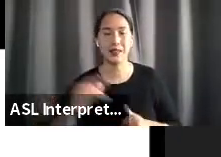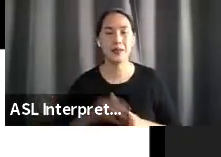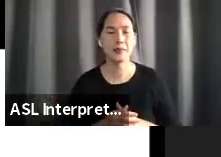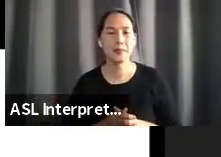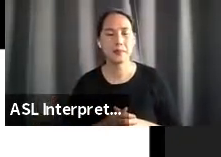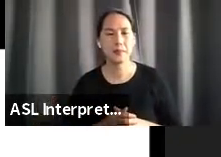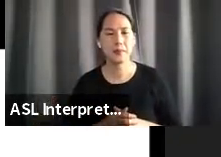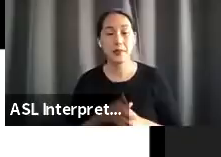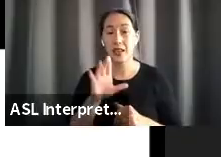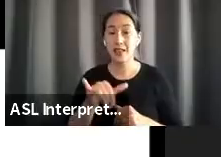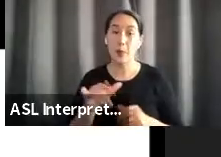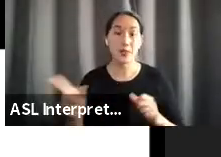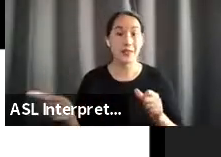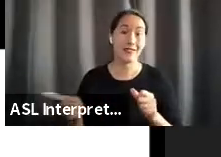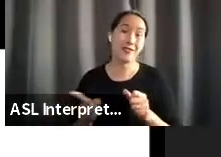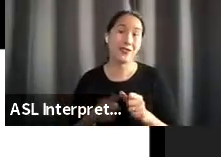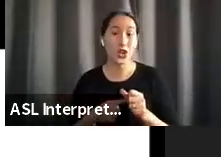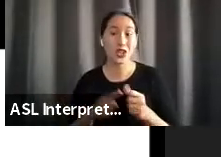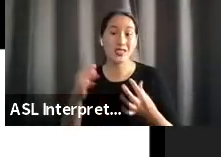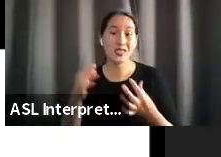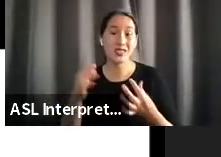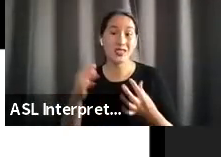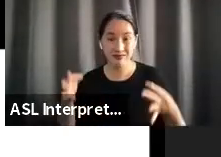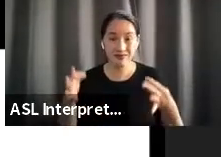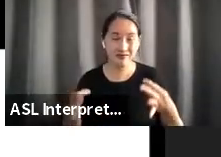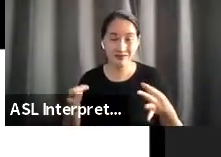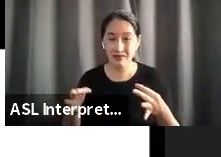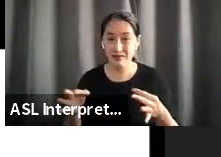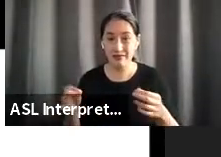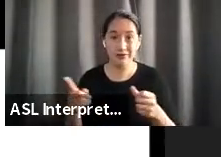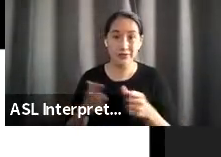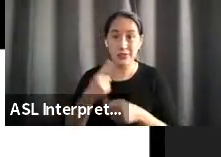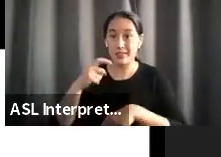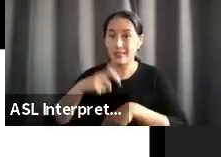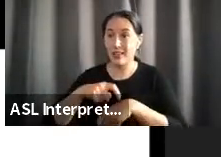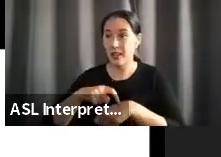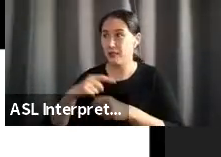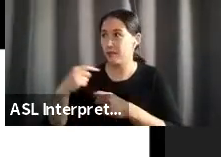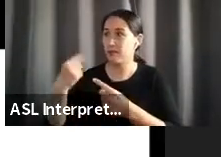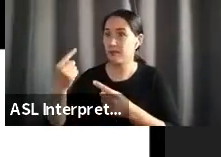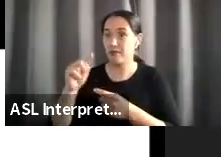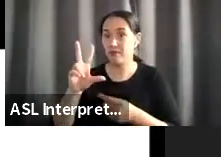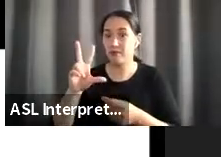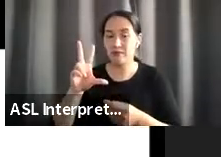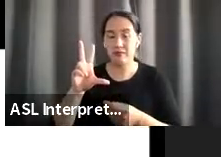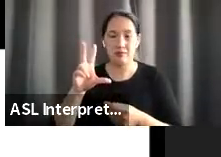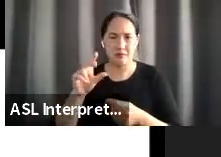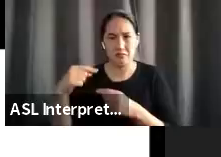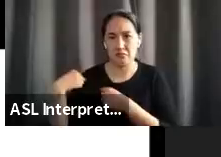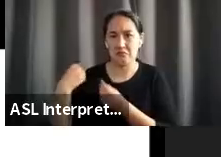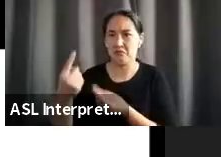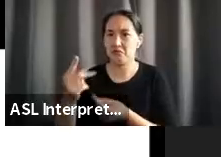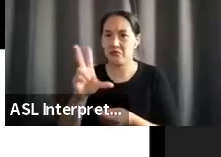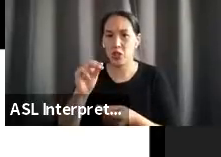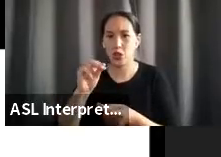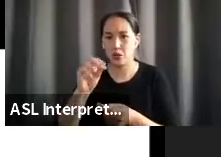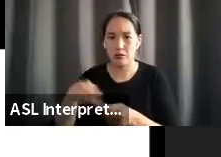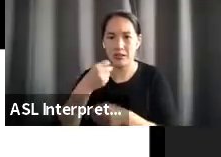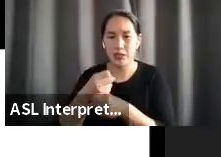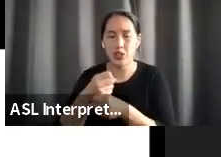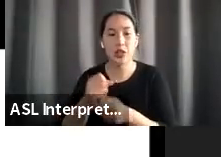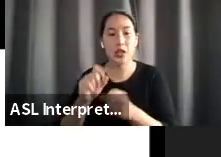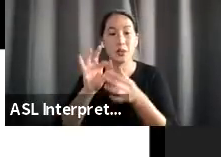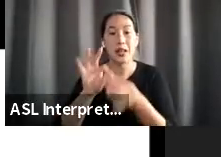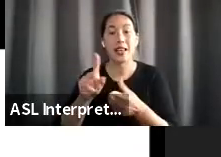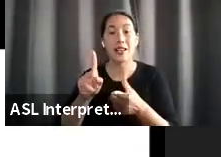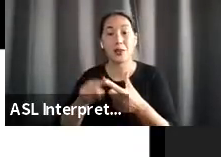the first hearings in like, you know, like 3 decades around anti-Asian violence. And so this hearing